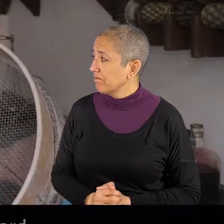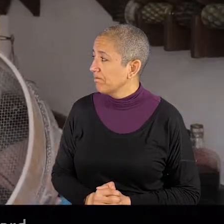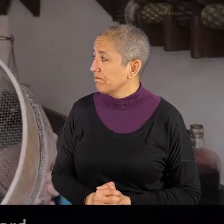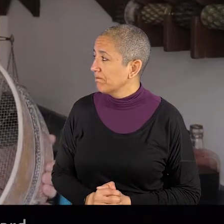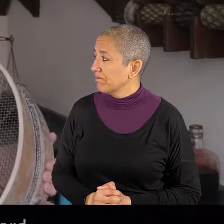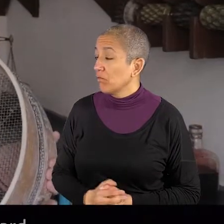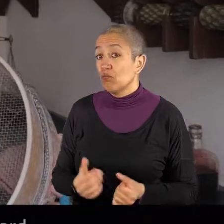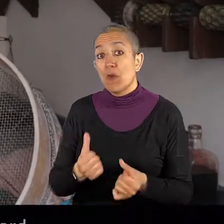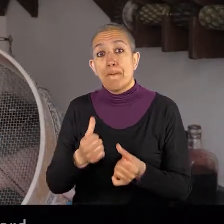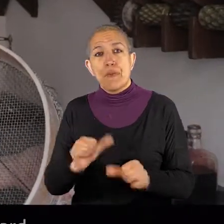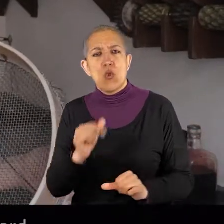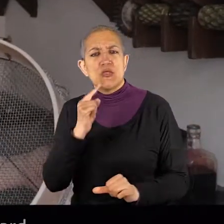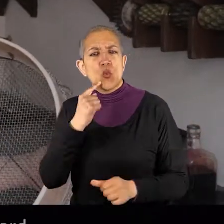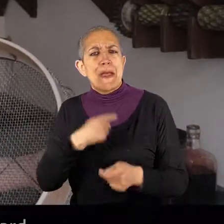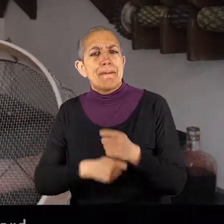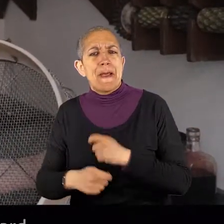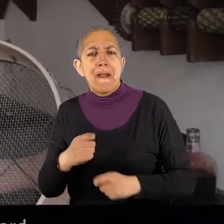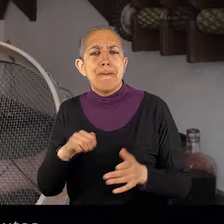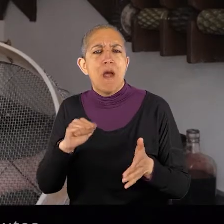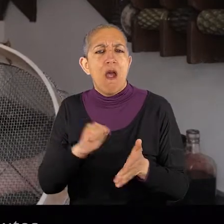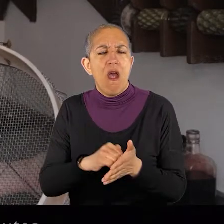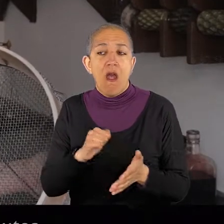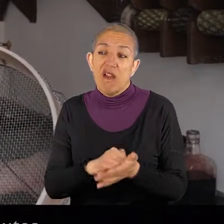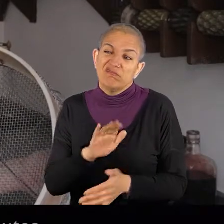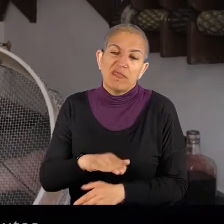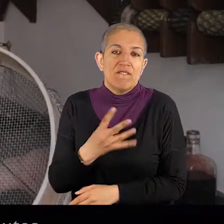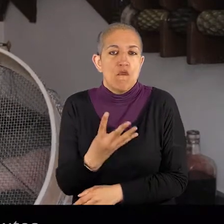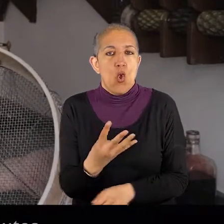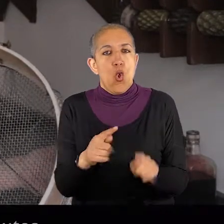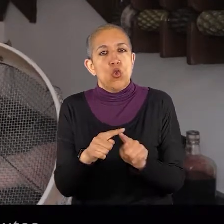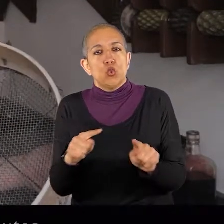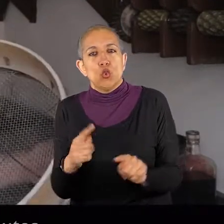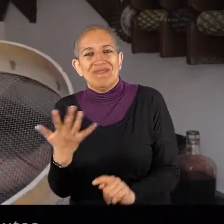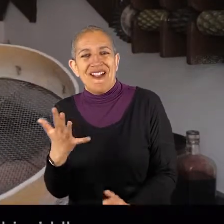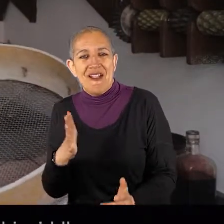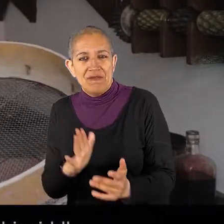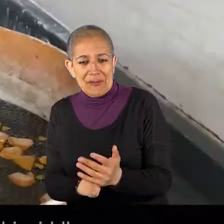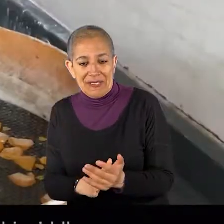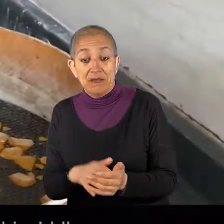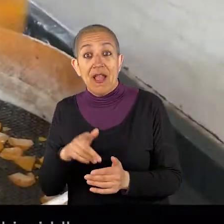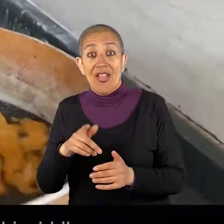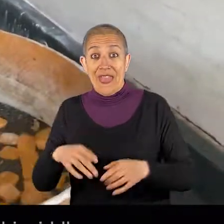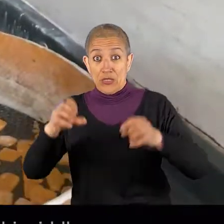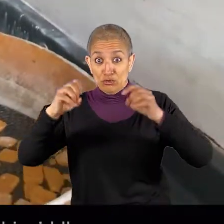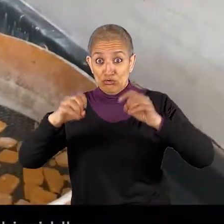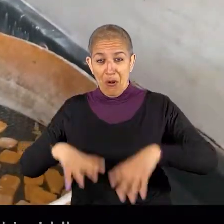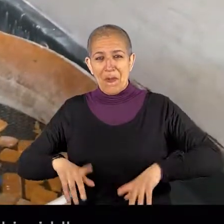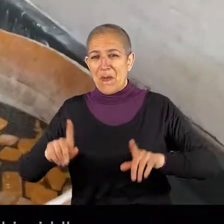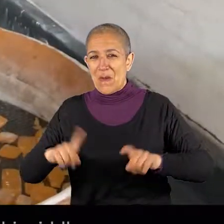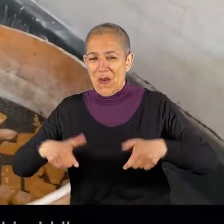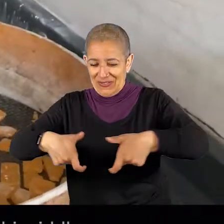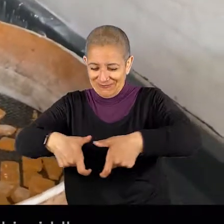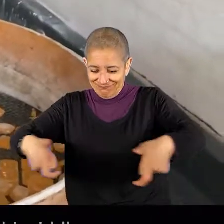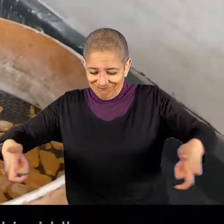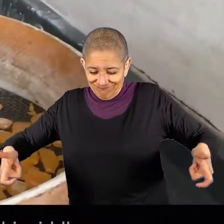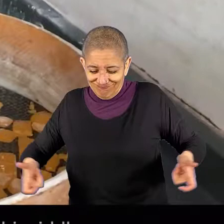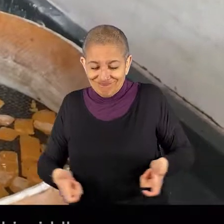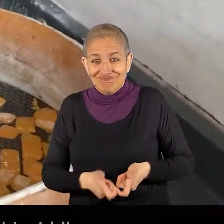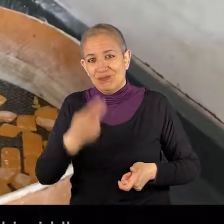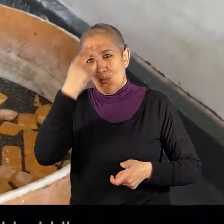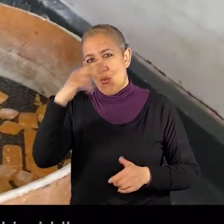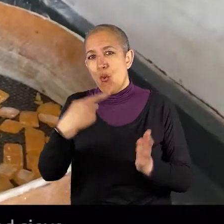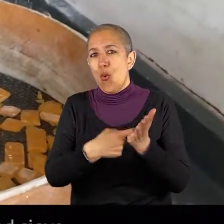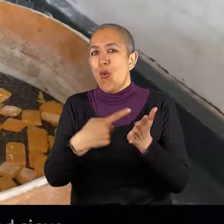Once the sweets have gone hard, it takes about 4 to 5 minutes, you would drop them into this, which is a